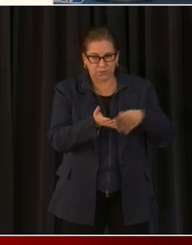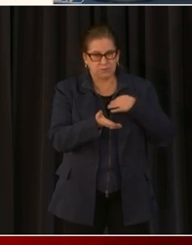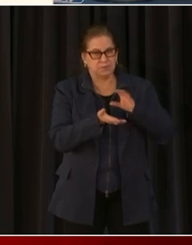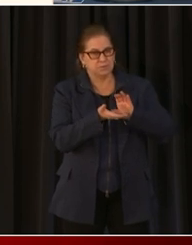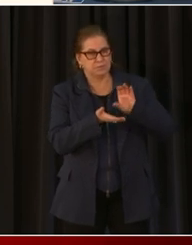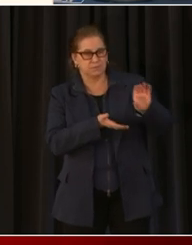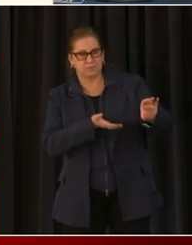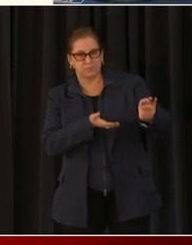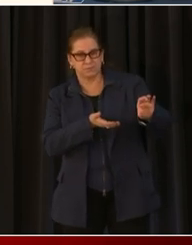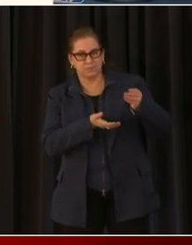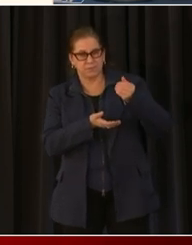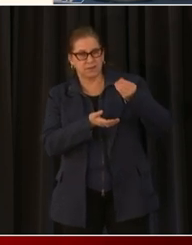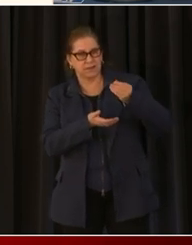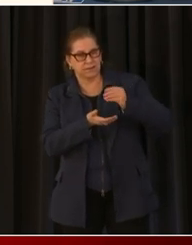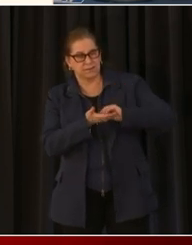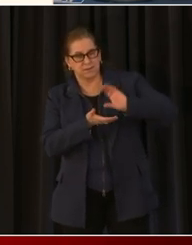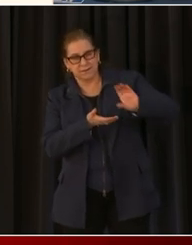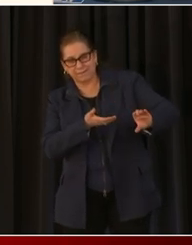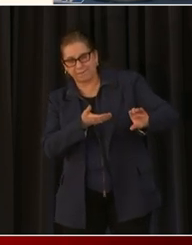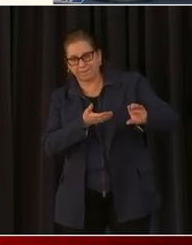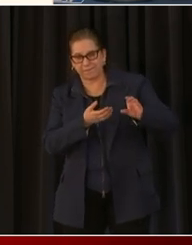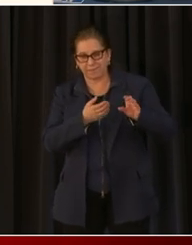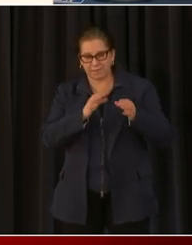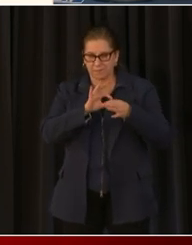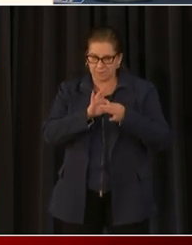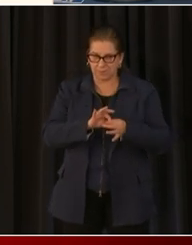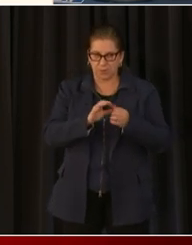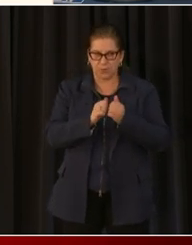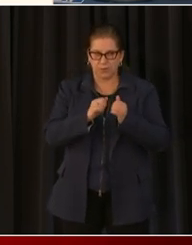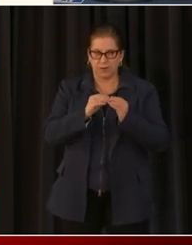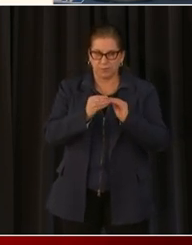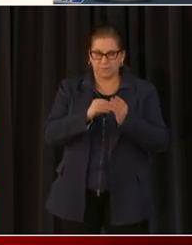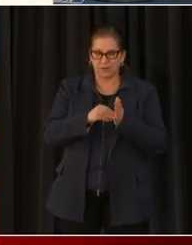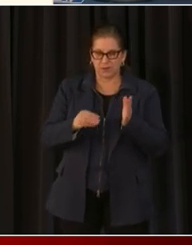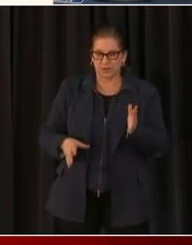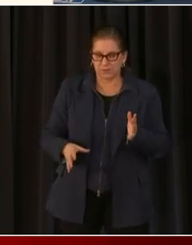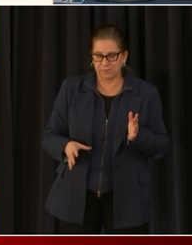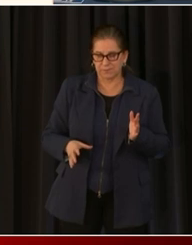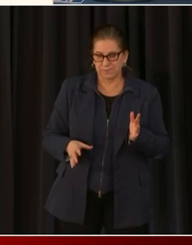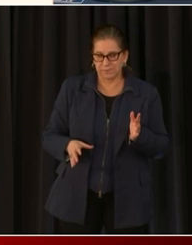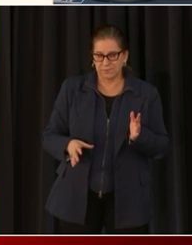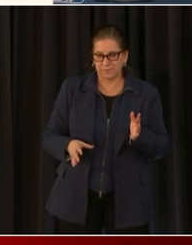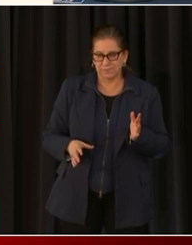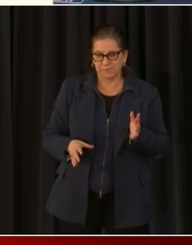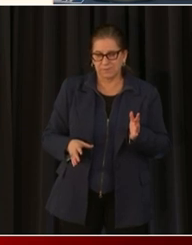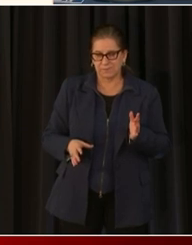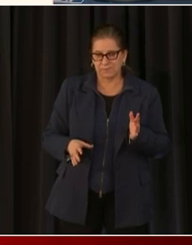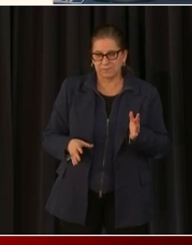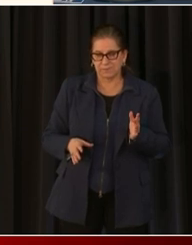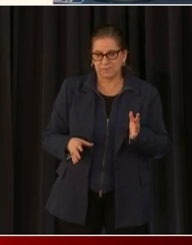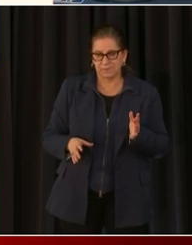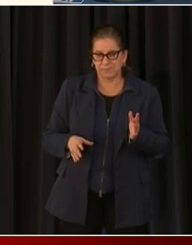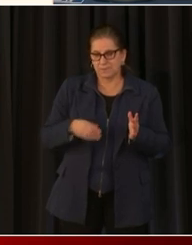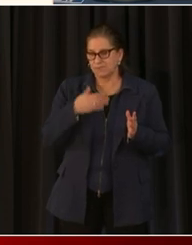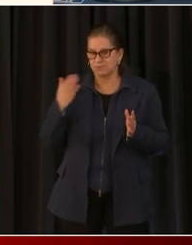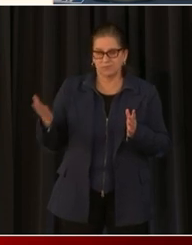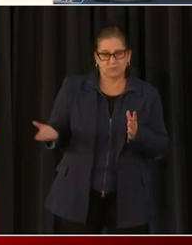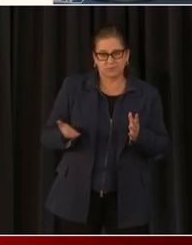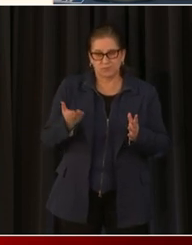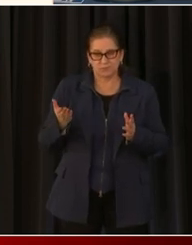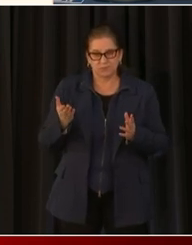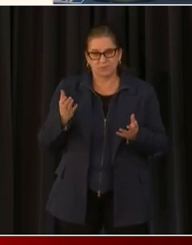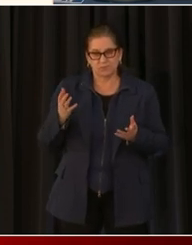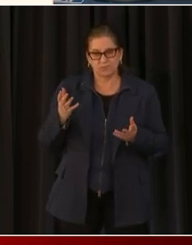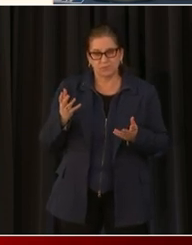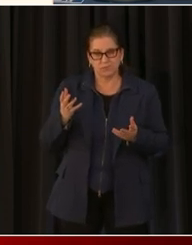any unique needs for the school related to their student population. And then we formulate our comprehensive staffing